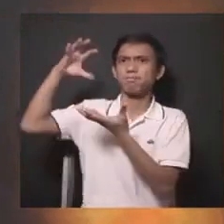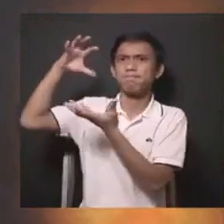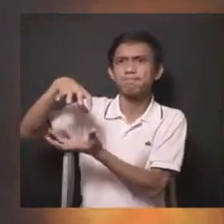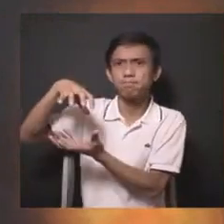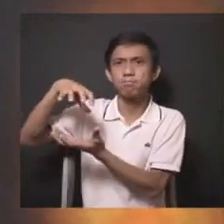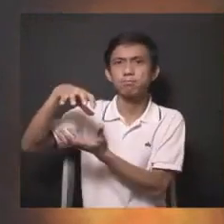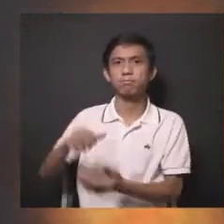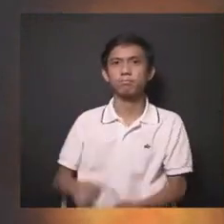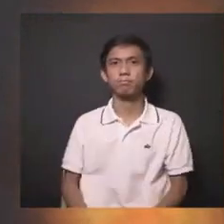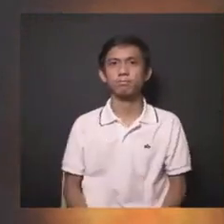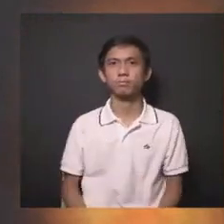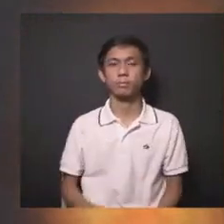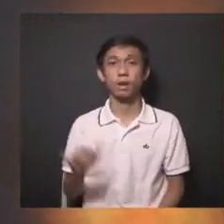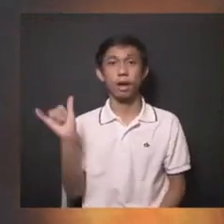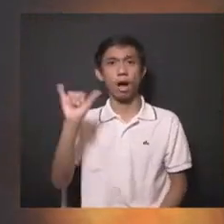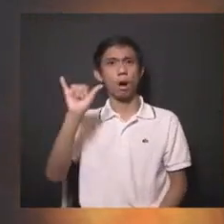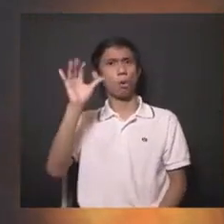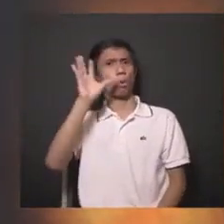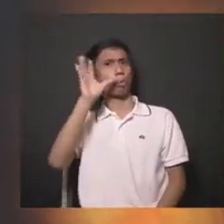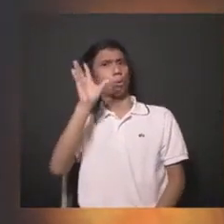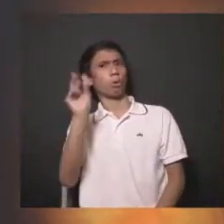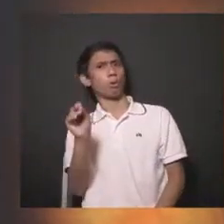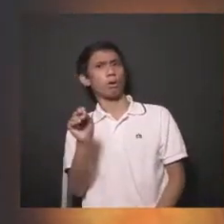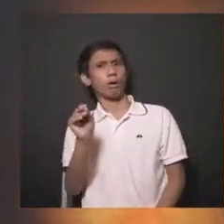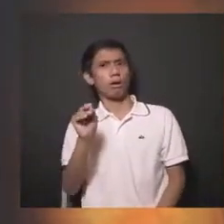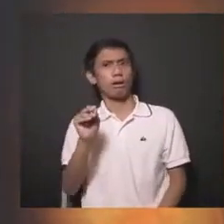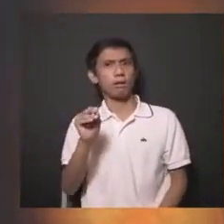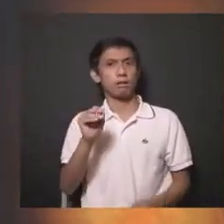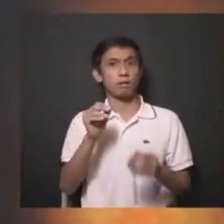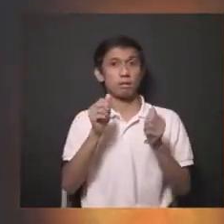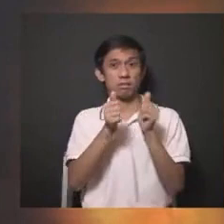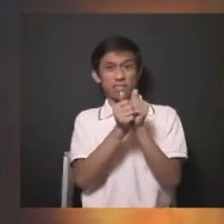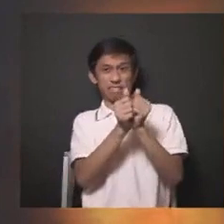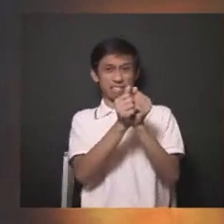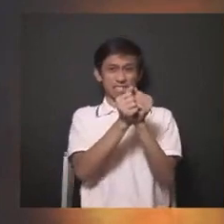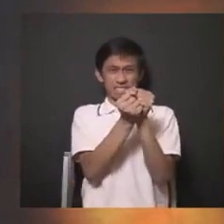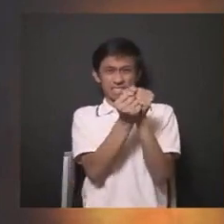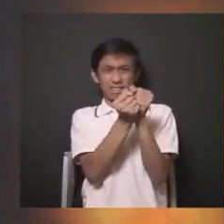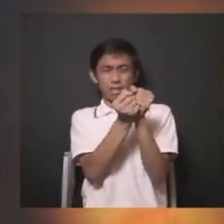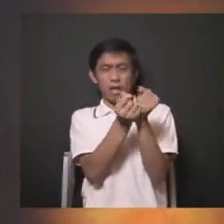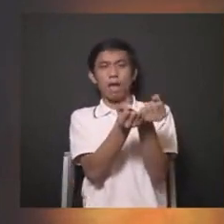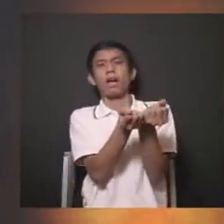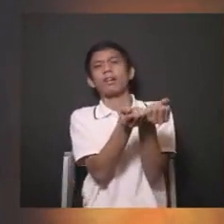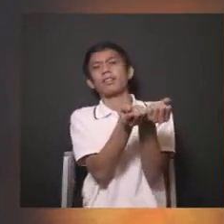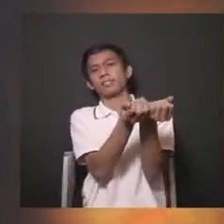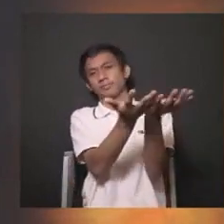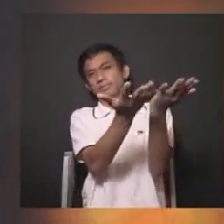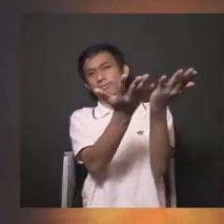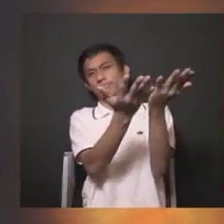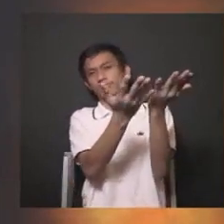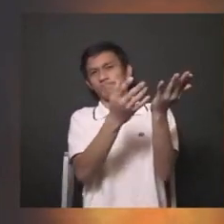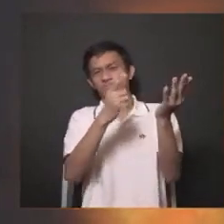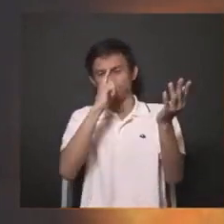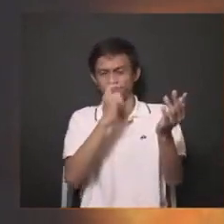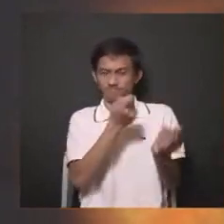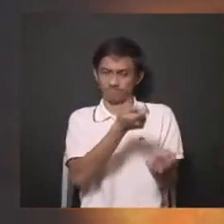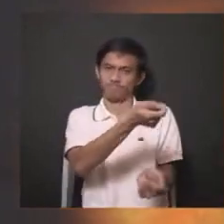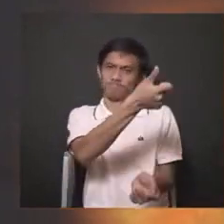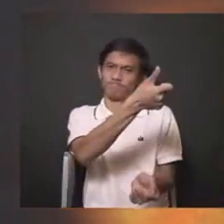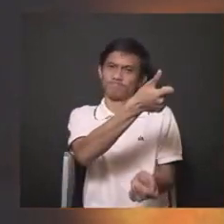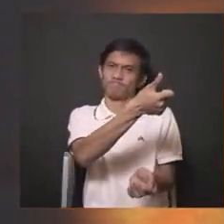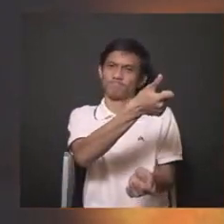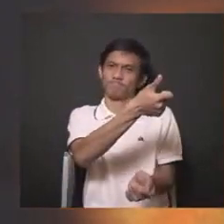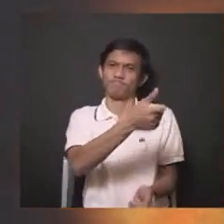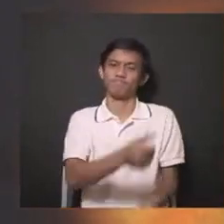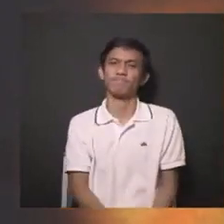you don't let go of what's in your hand. Jacob is about to do that now. So the brothers go back to Egypt. I wish I had time to read it to you, but it's